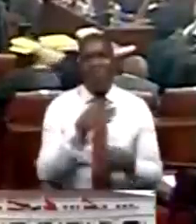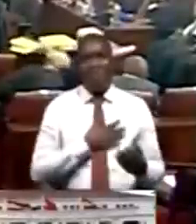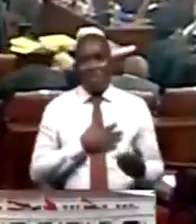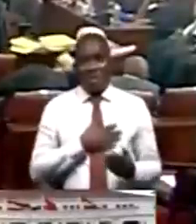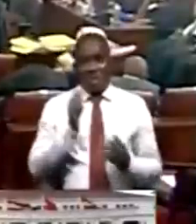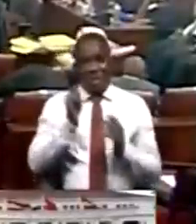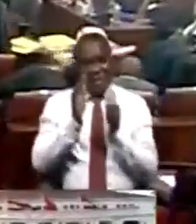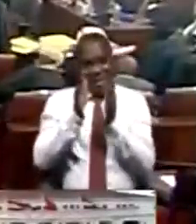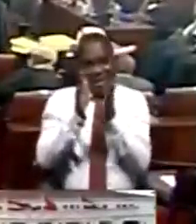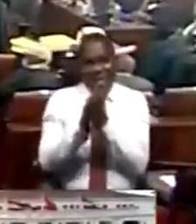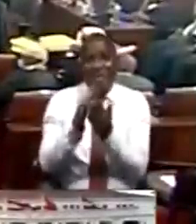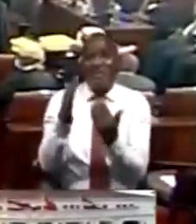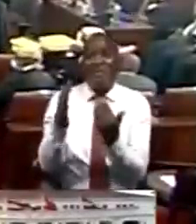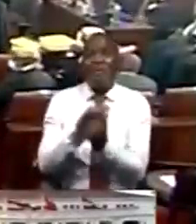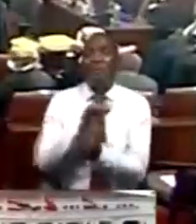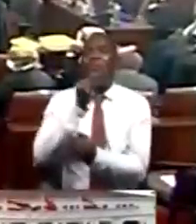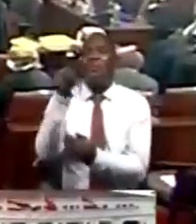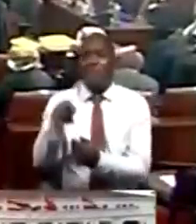was asking a simple question.